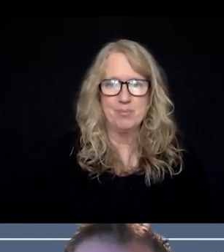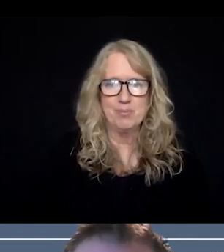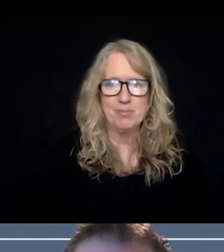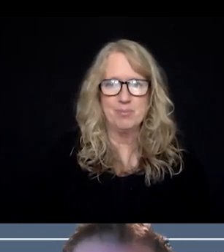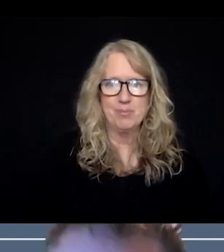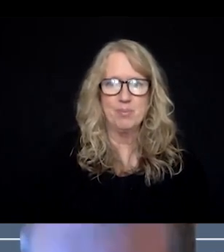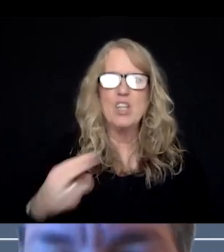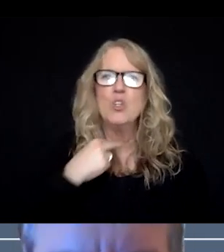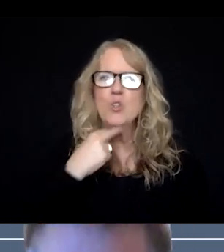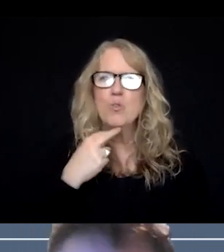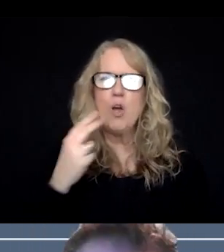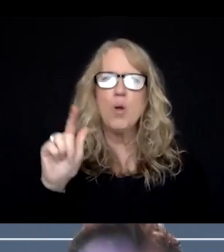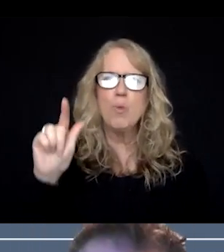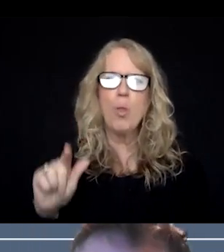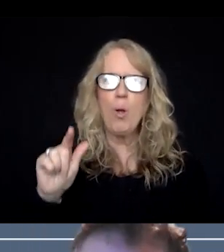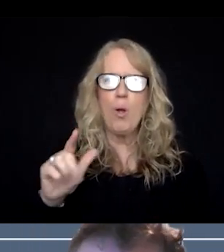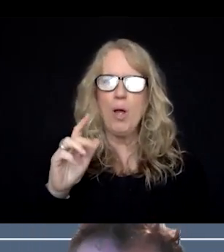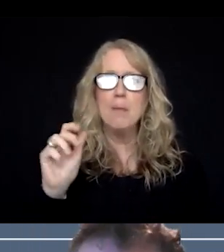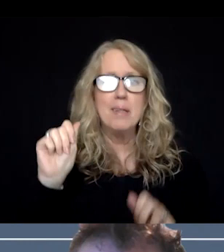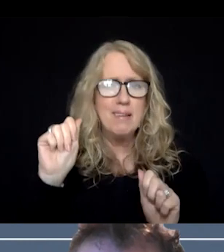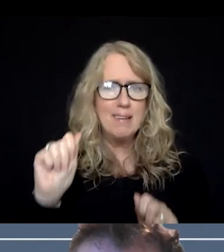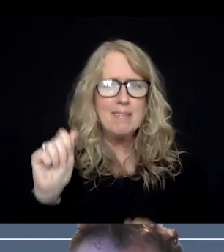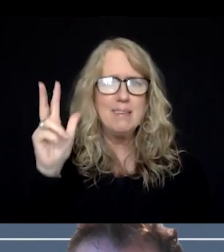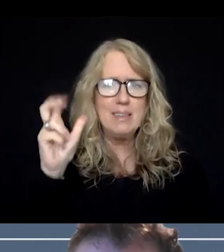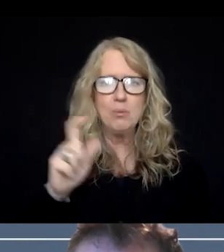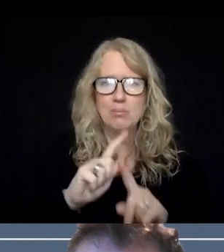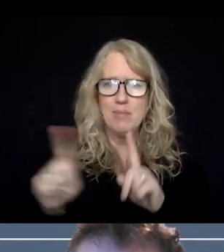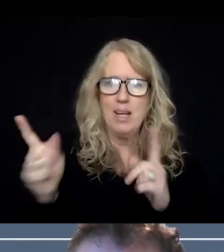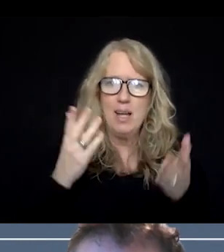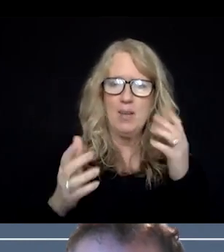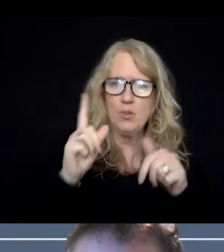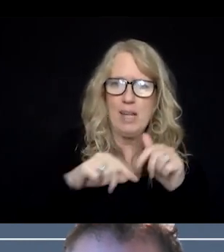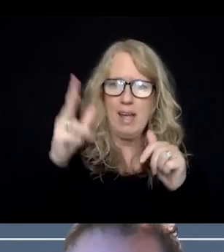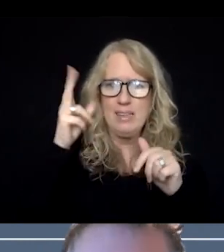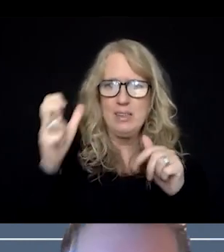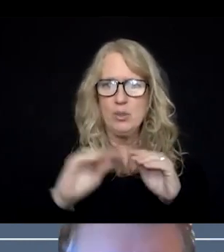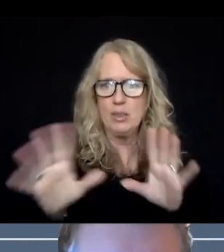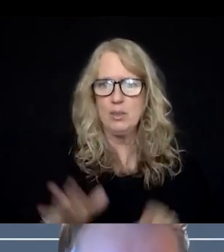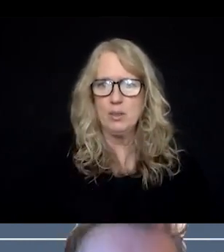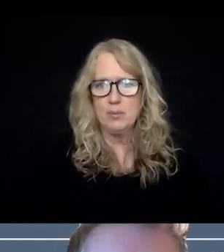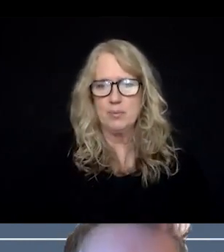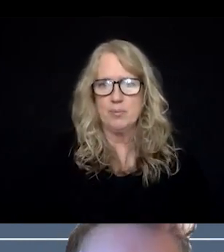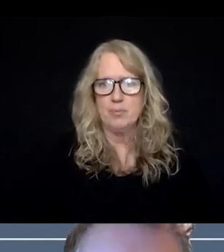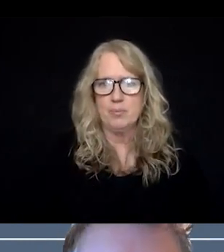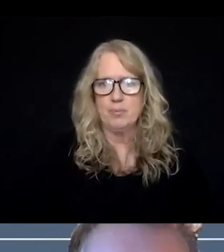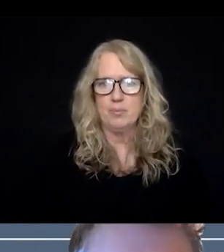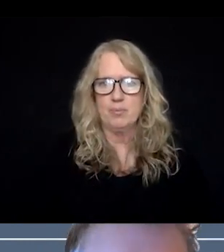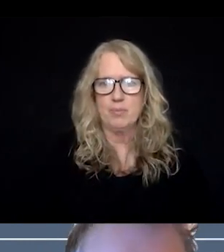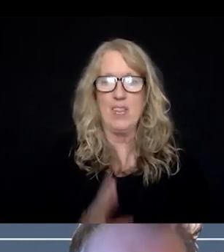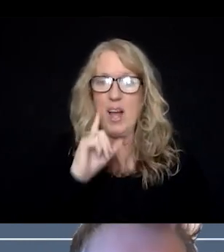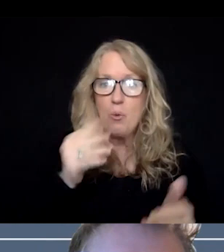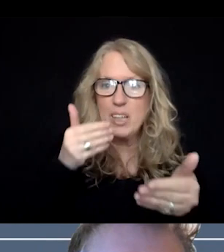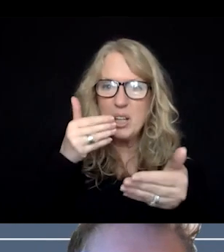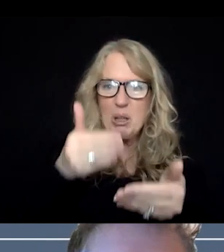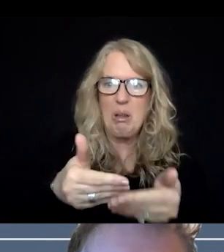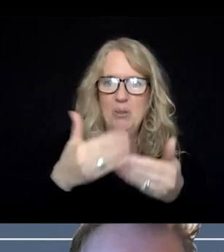Your volume's a little light, James. I can make it out, but it looks like others may not be able to. All right, I'm going to get really close to